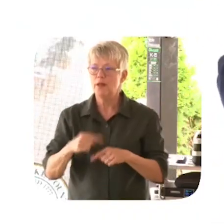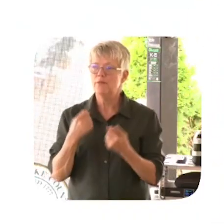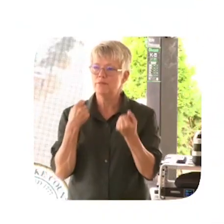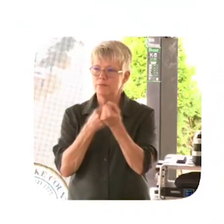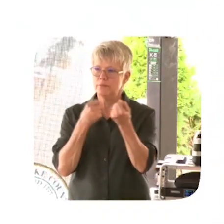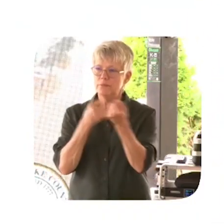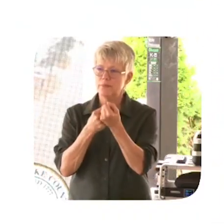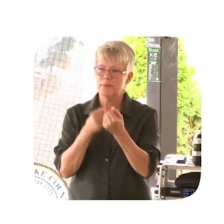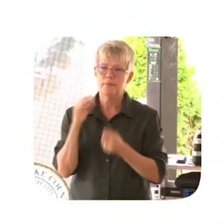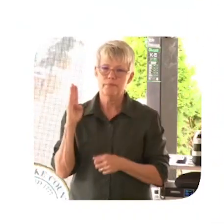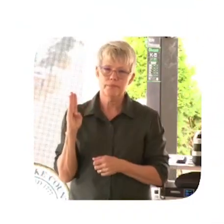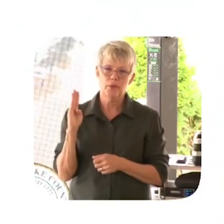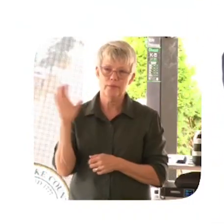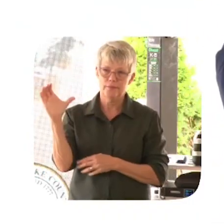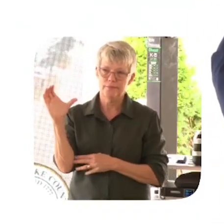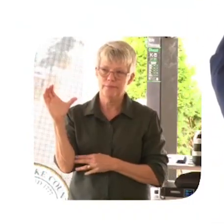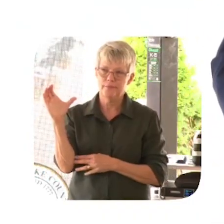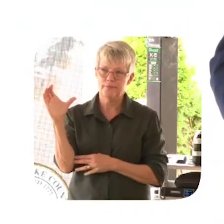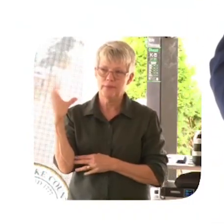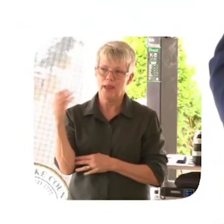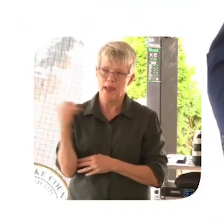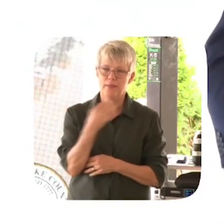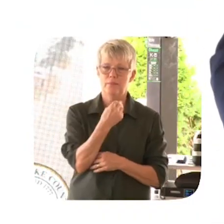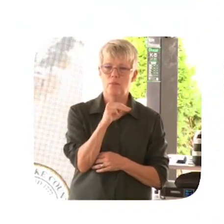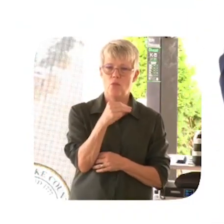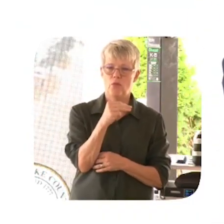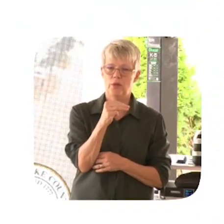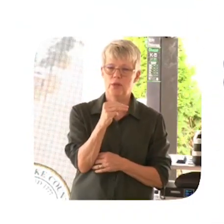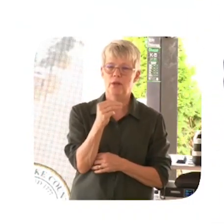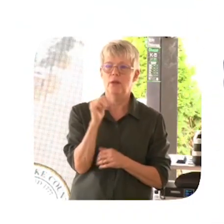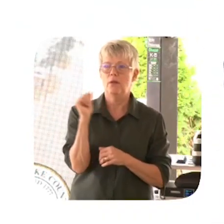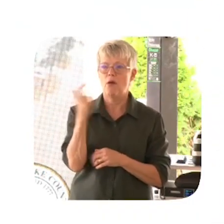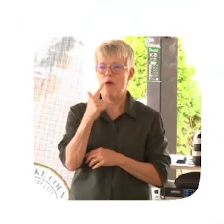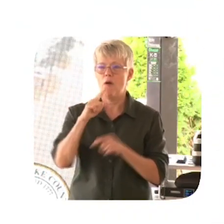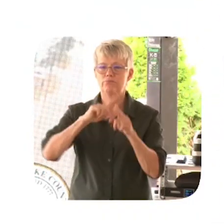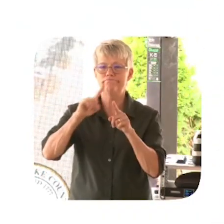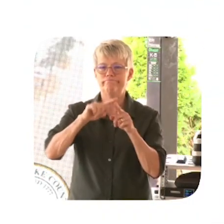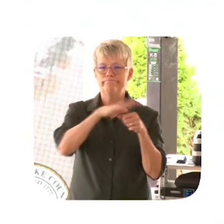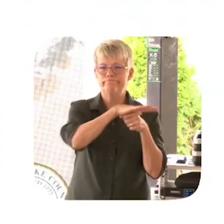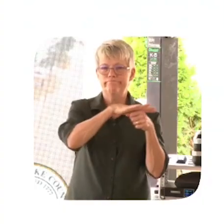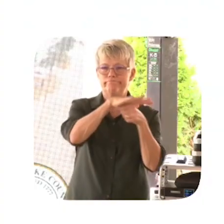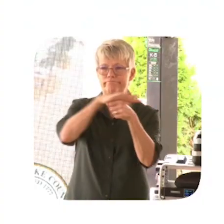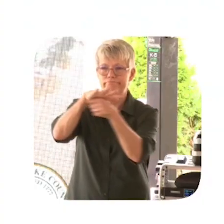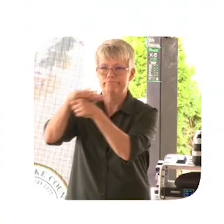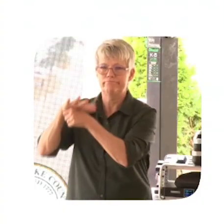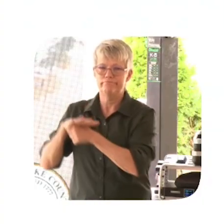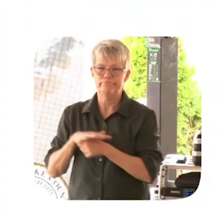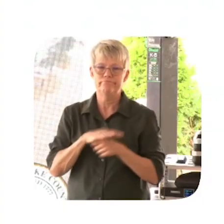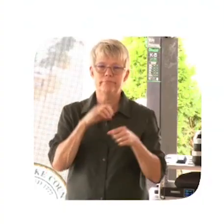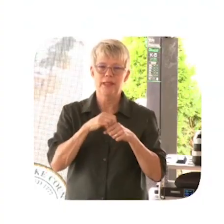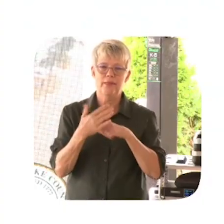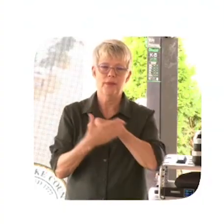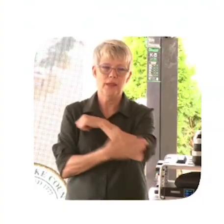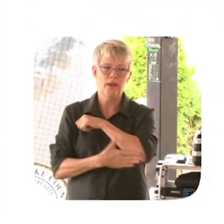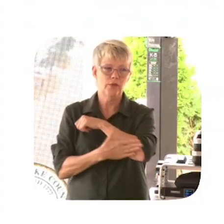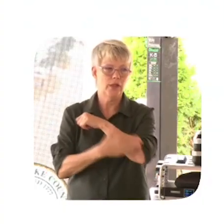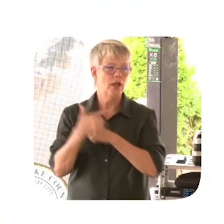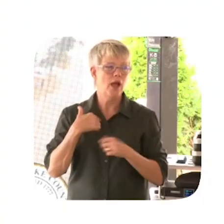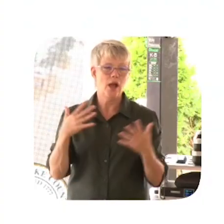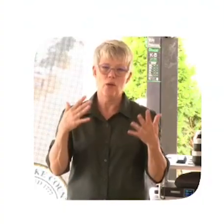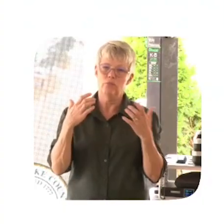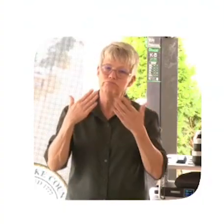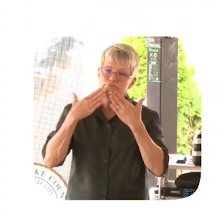support Burke County and Morganton and all the areas here in the county. I also want to express my